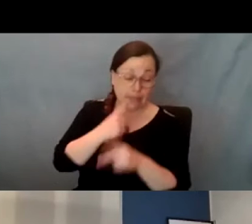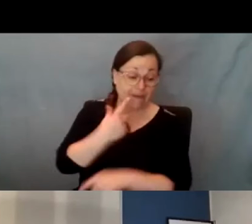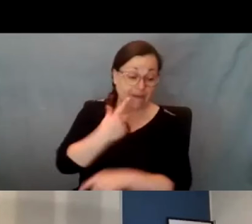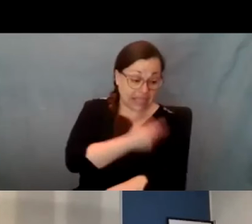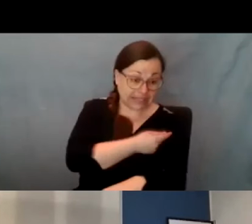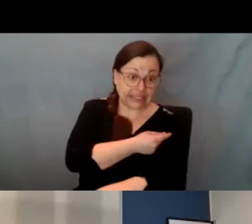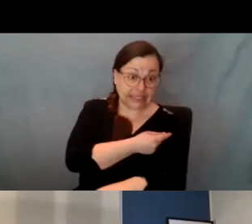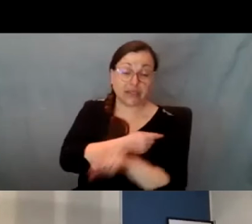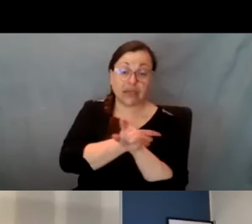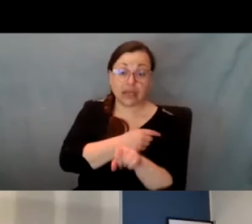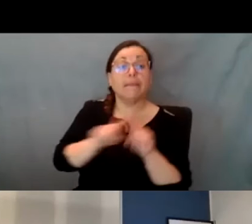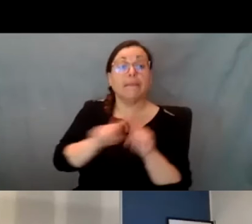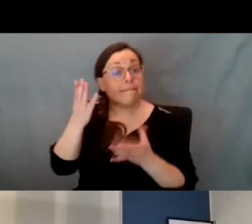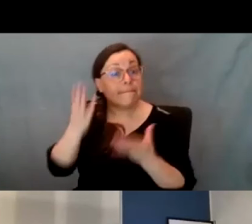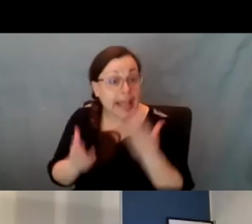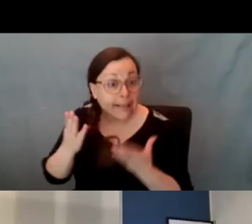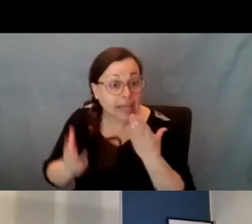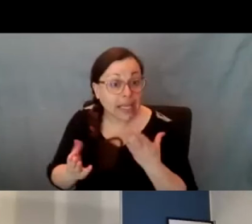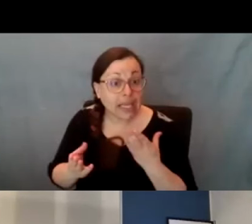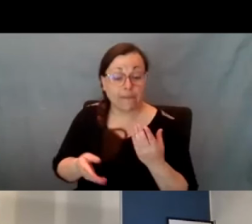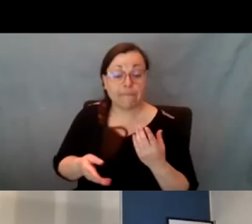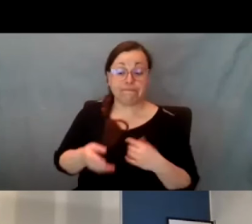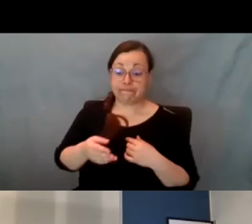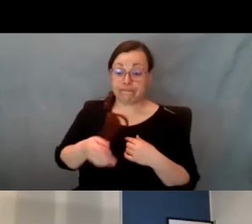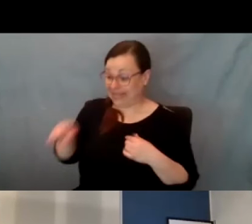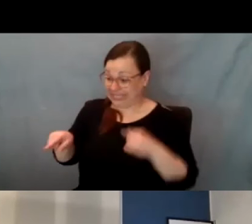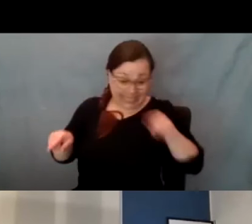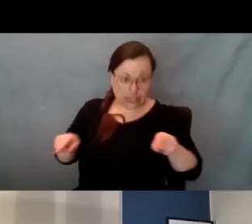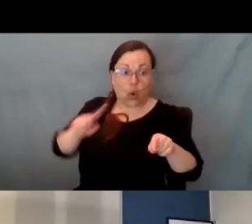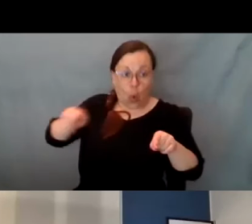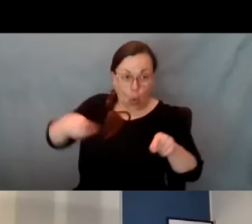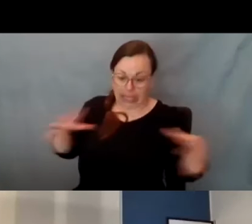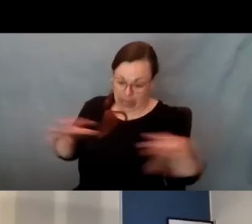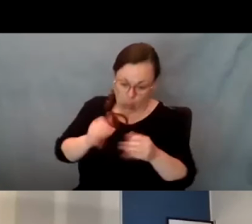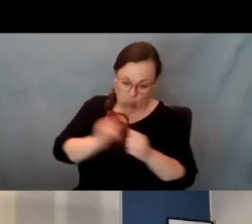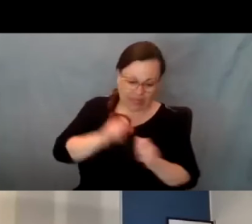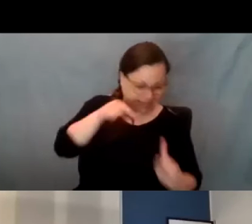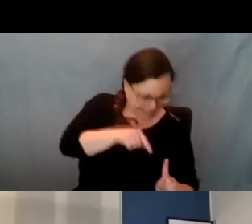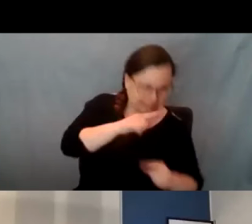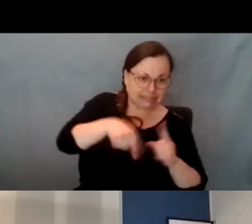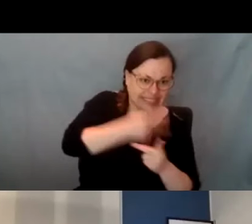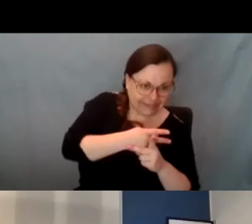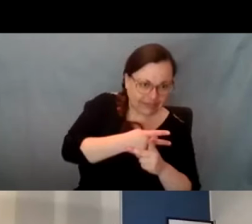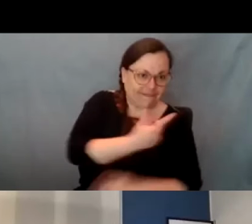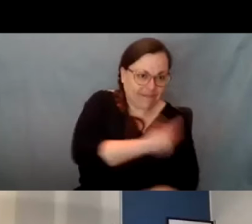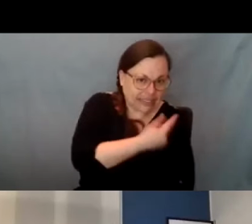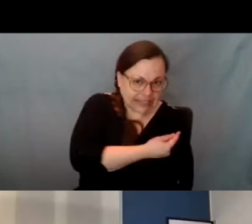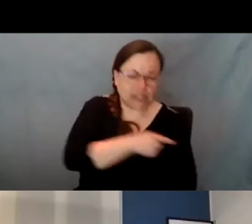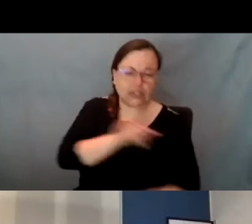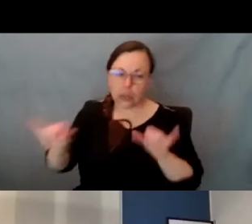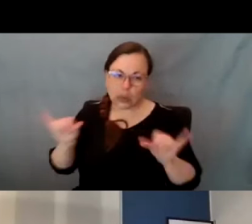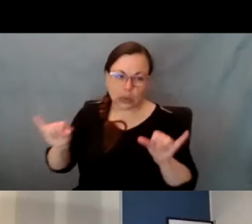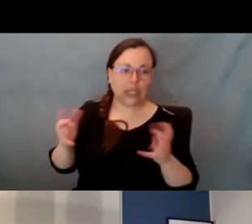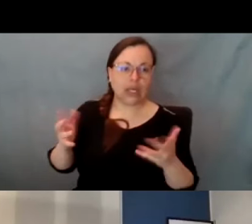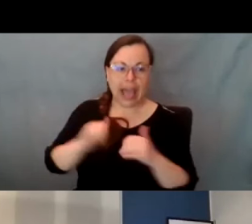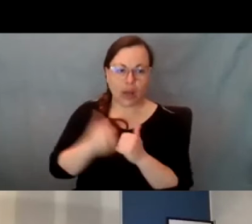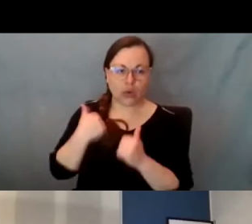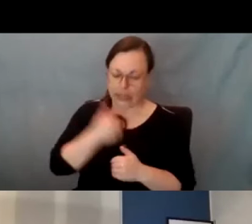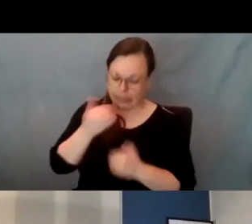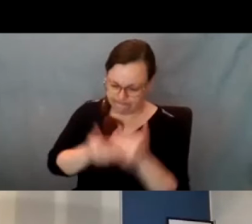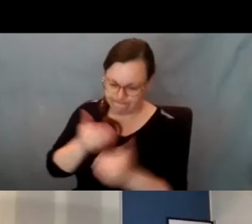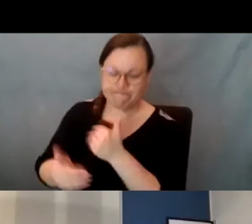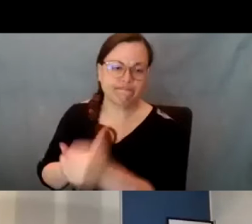are only specific to each vaccine itself. So there are challenges, but the community, the scientific community, is ready to move forward. And